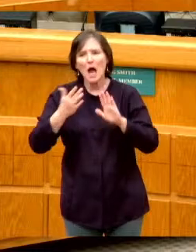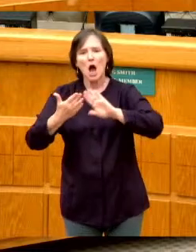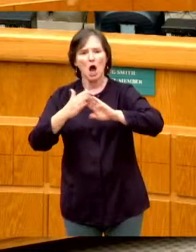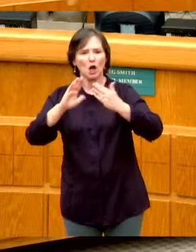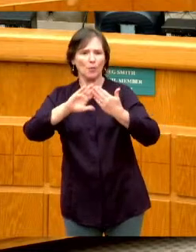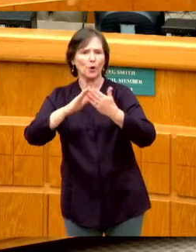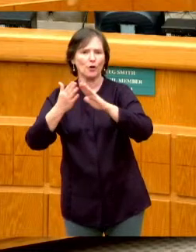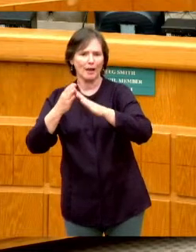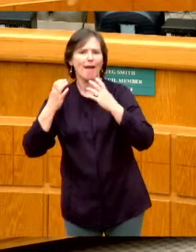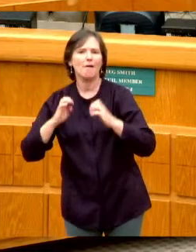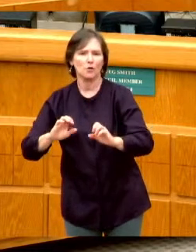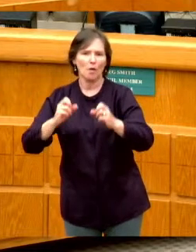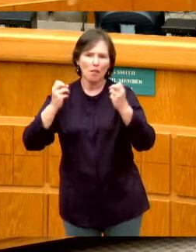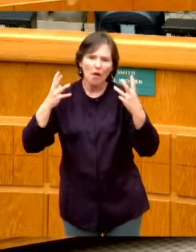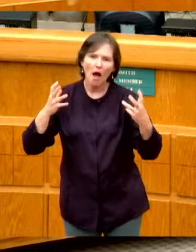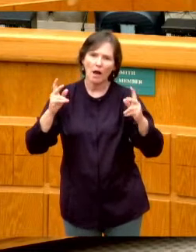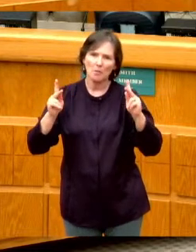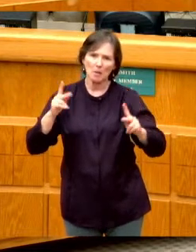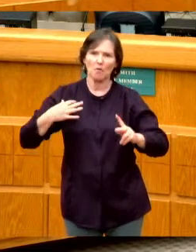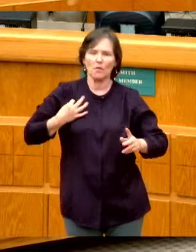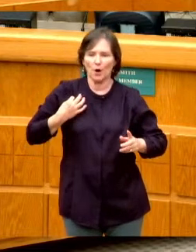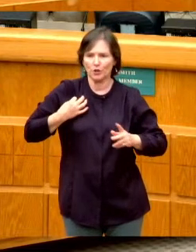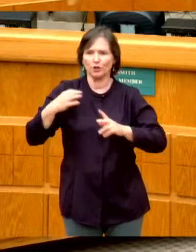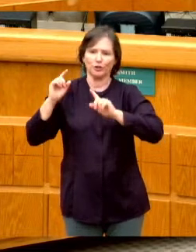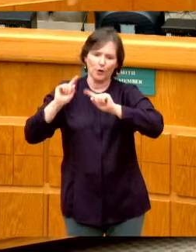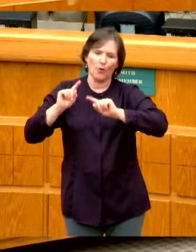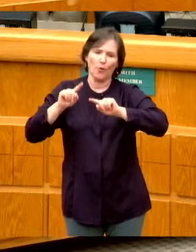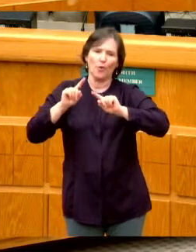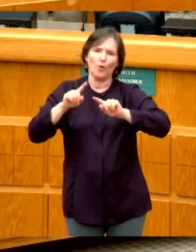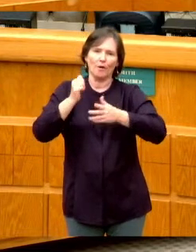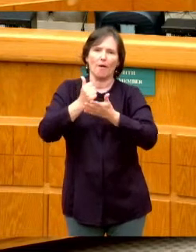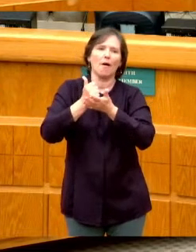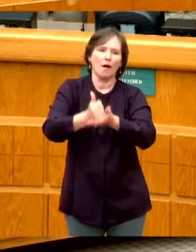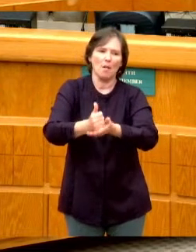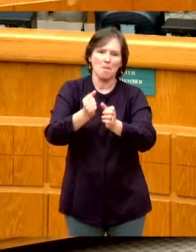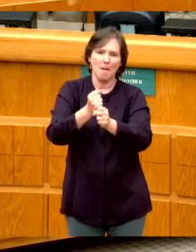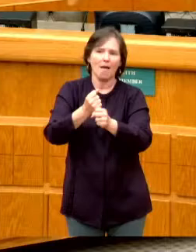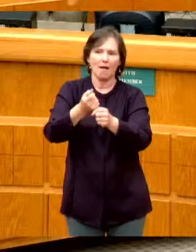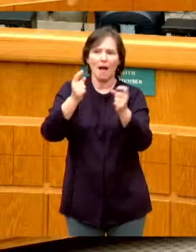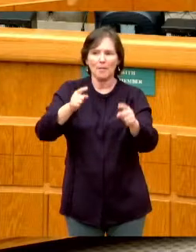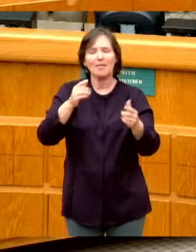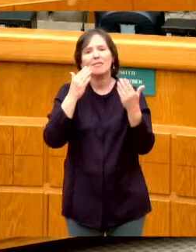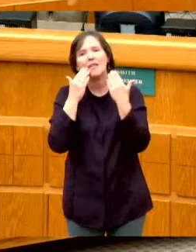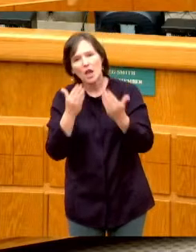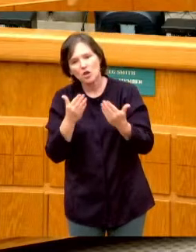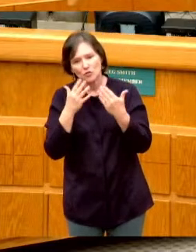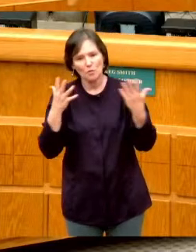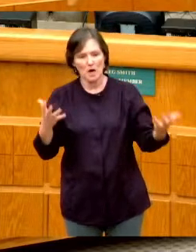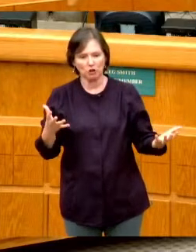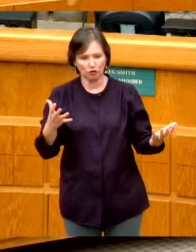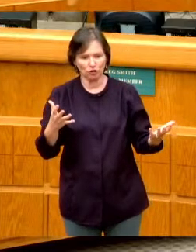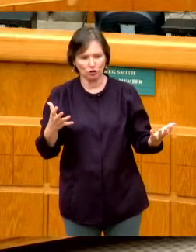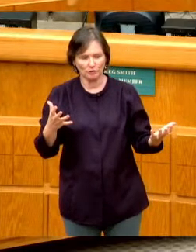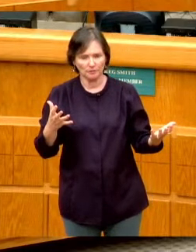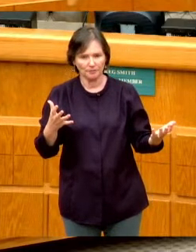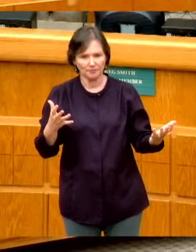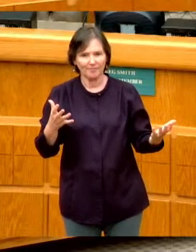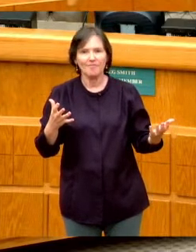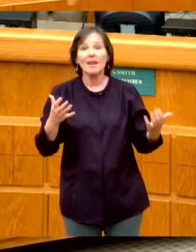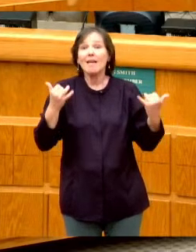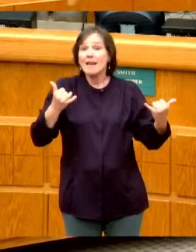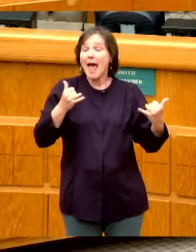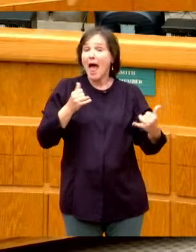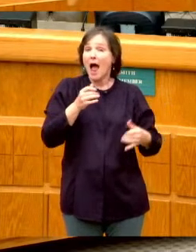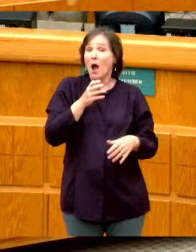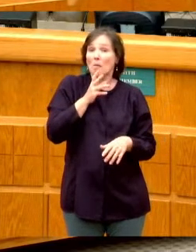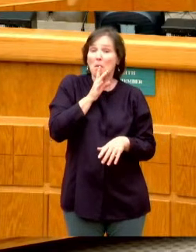horas se han reportado 92 casos confirmados por el coronavirus. 881 casos se han reportado en la última semana. Más de